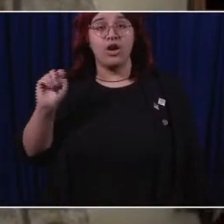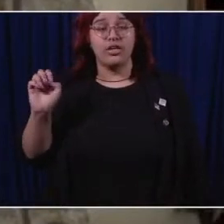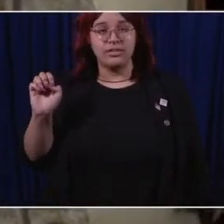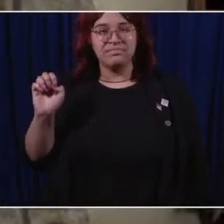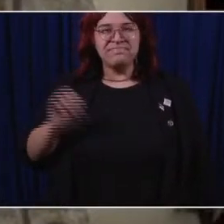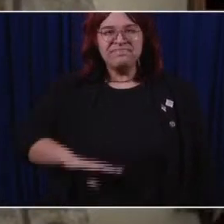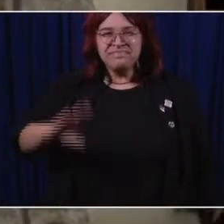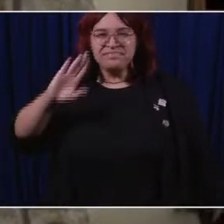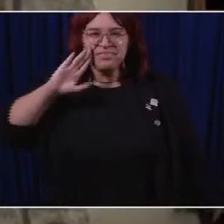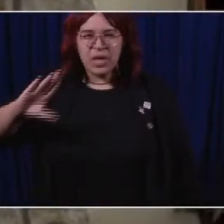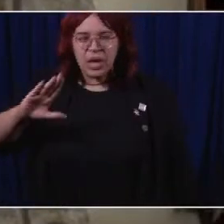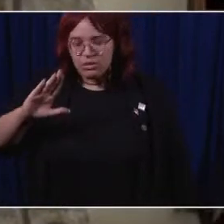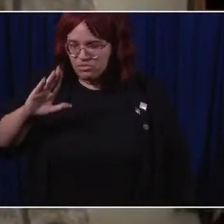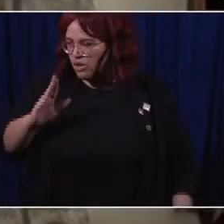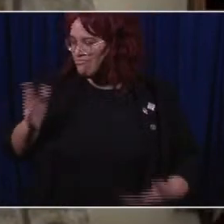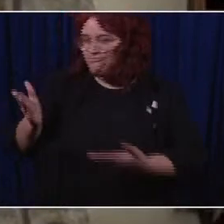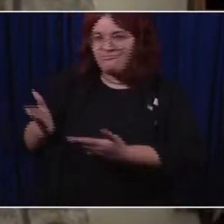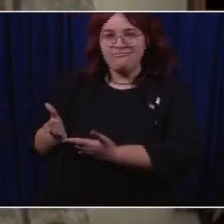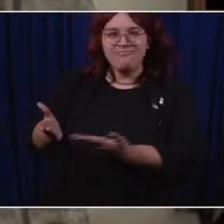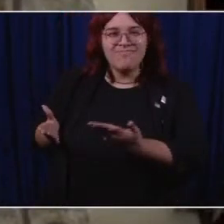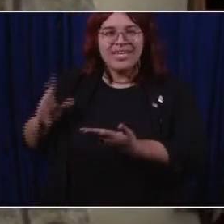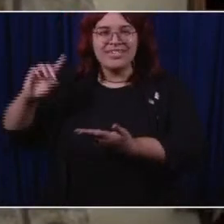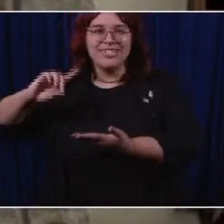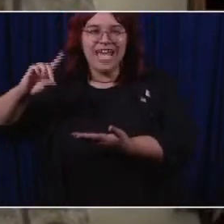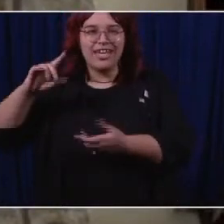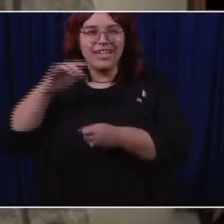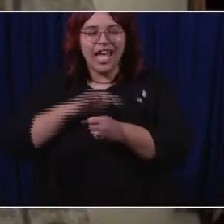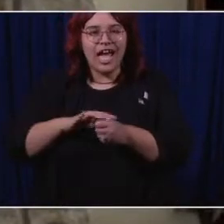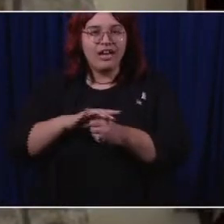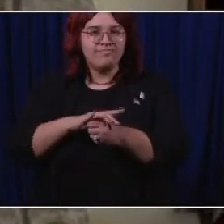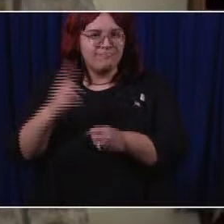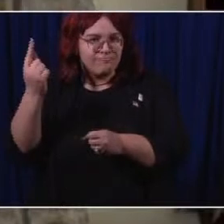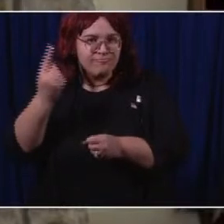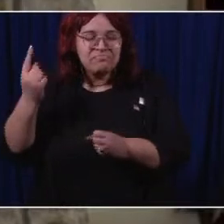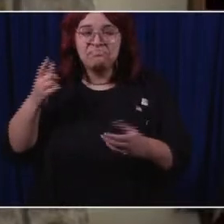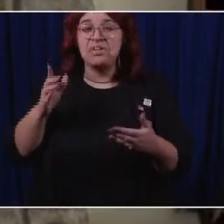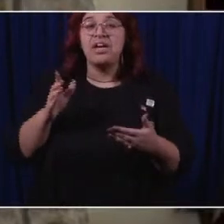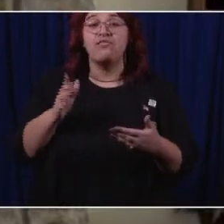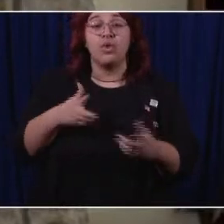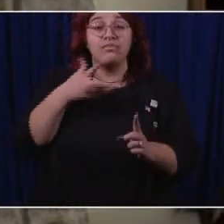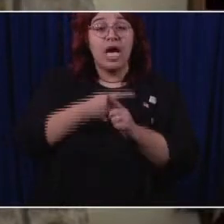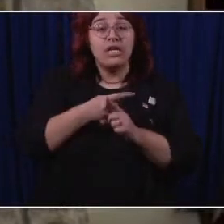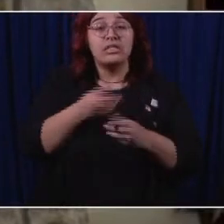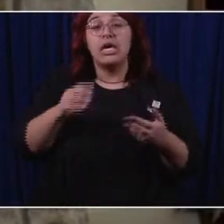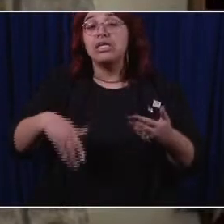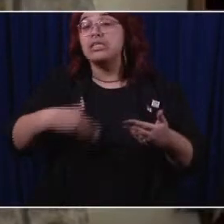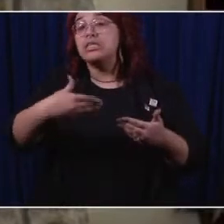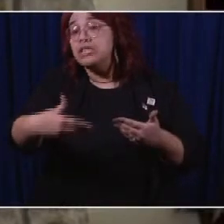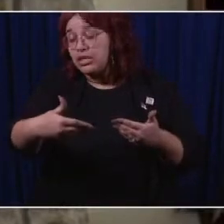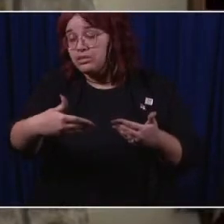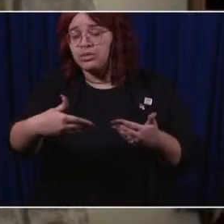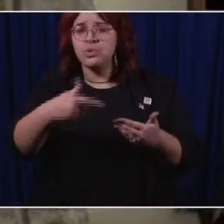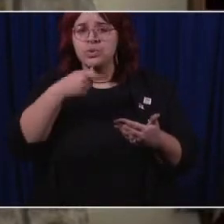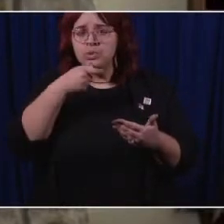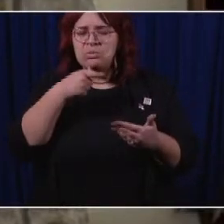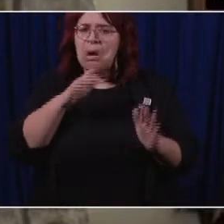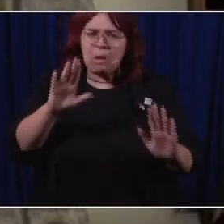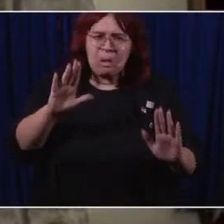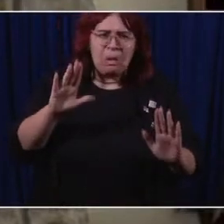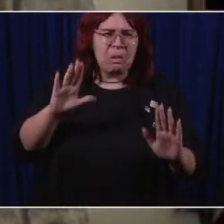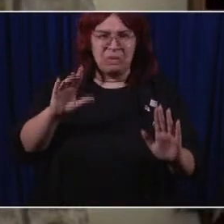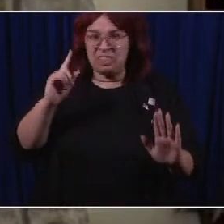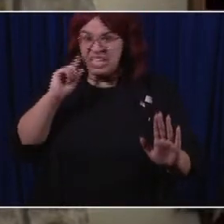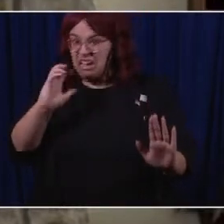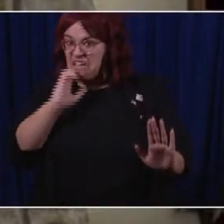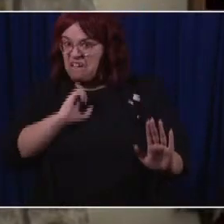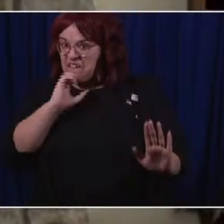your vision for that next step? Is it going to be by age when we get there? By age, by medical condition, some combination of the